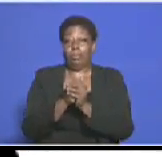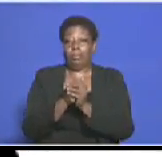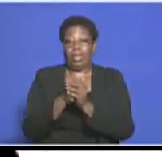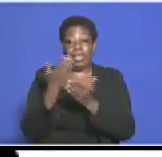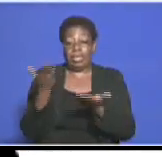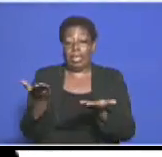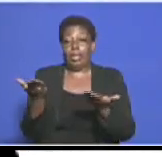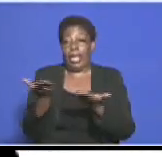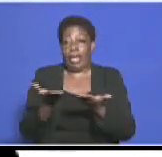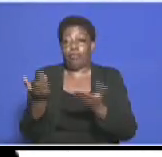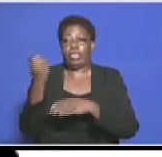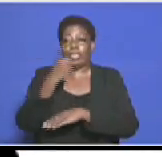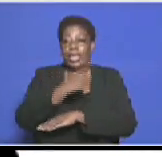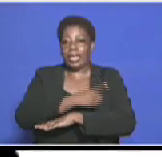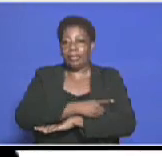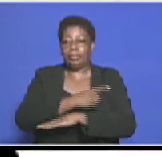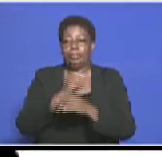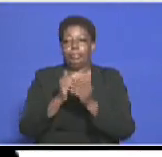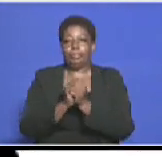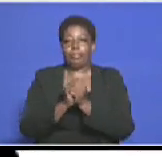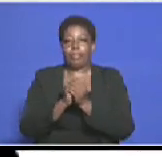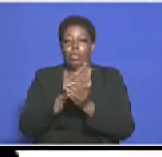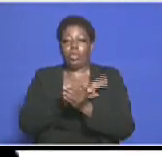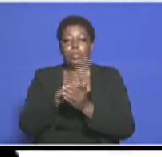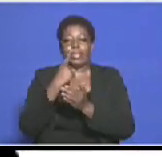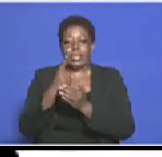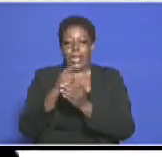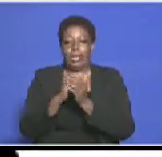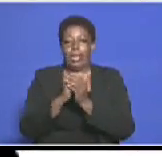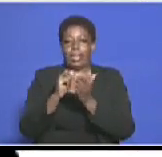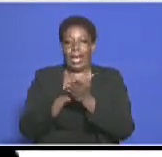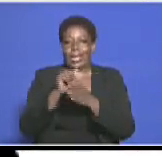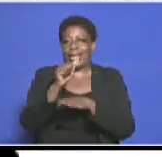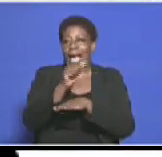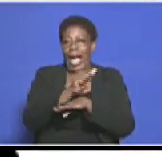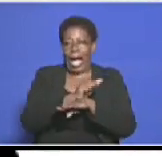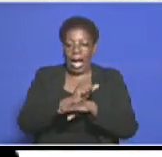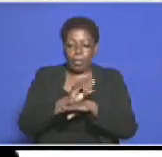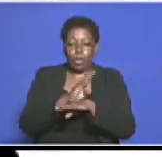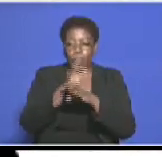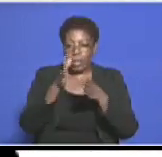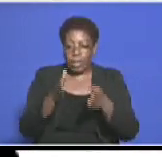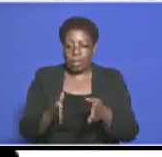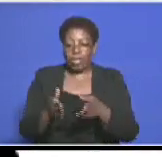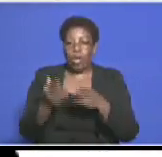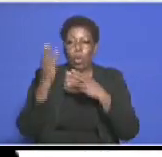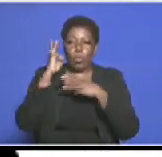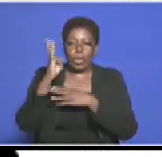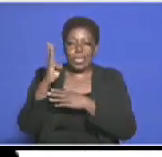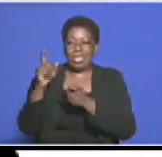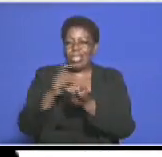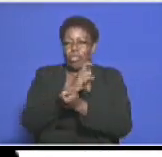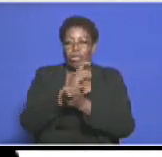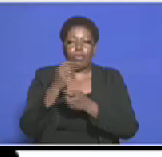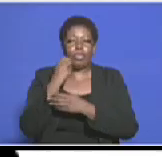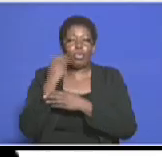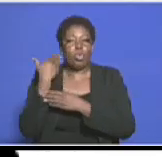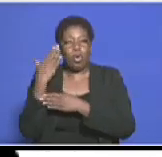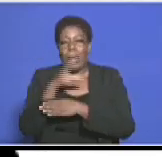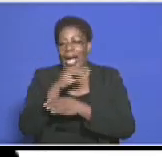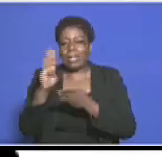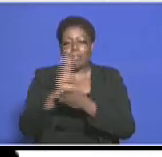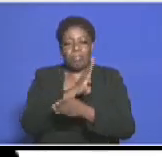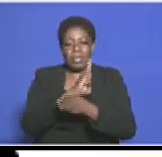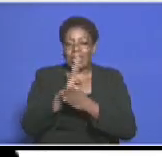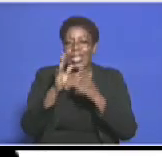day. So yeah. Williams says, as an Abaconian, witnessing the destruction of his home, business, and